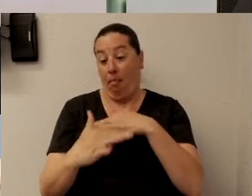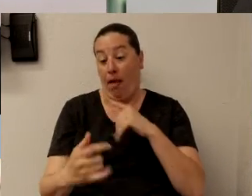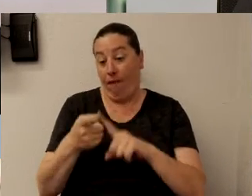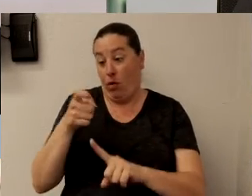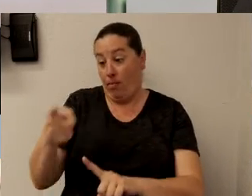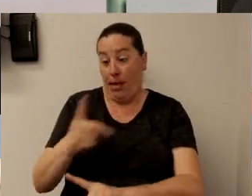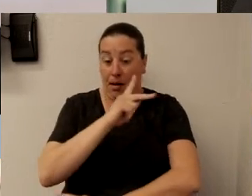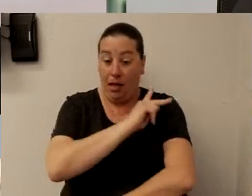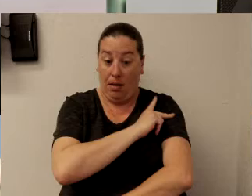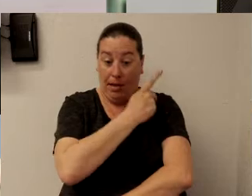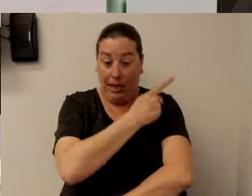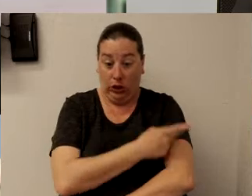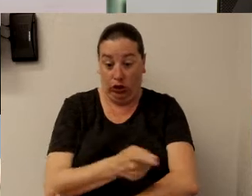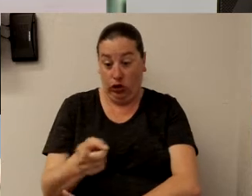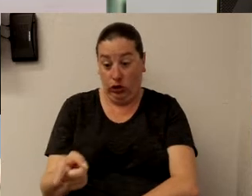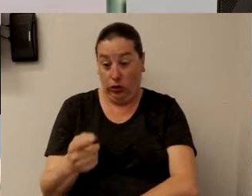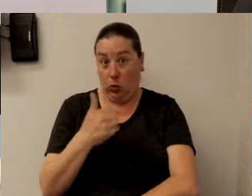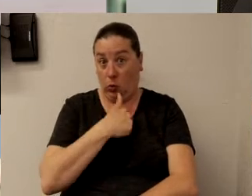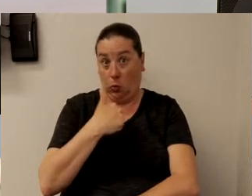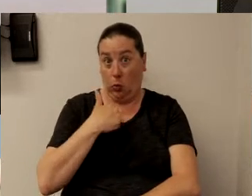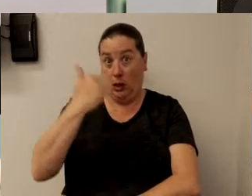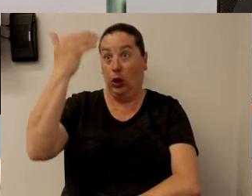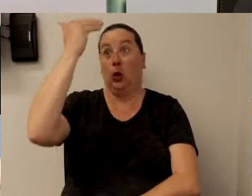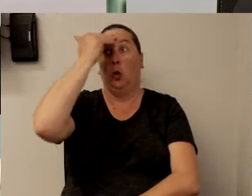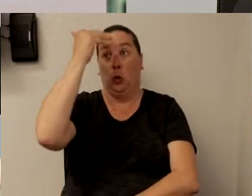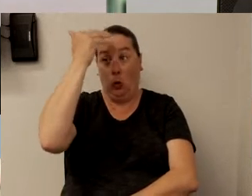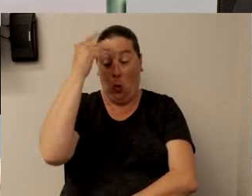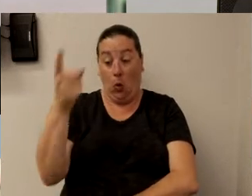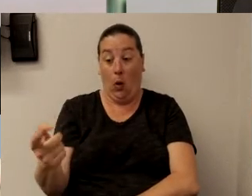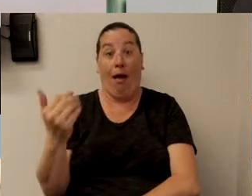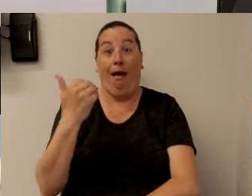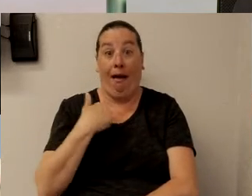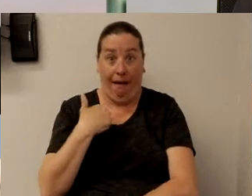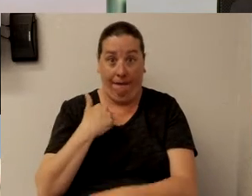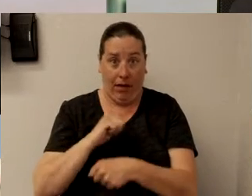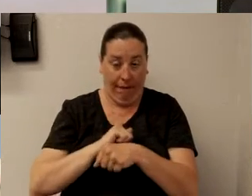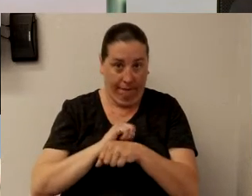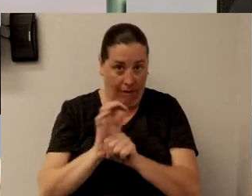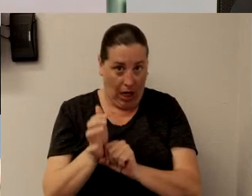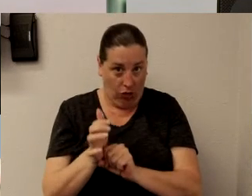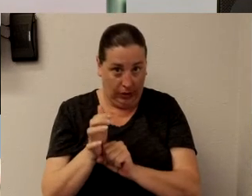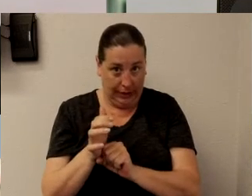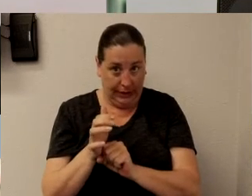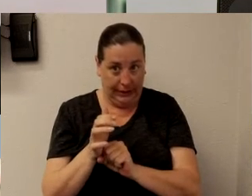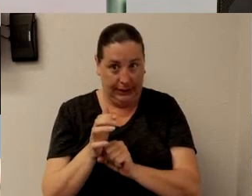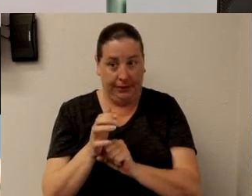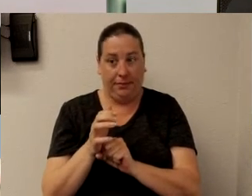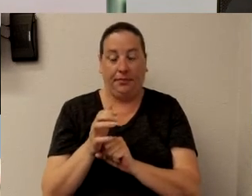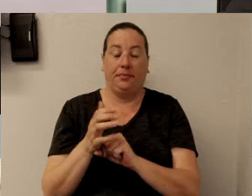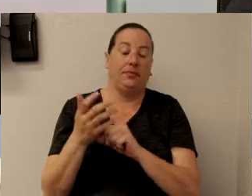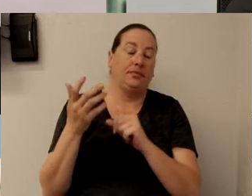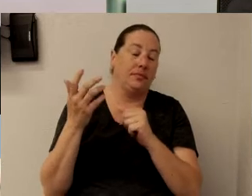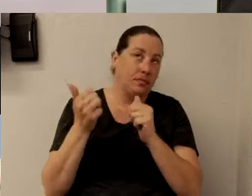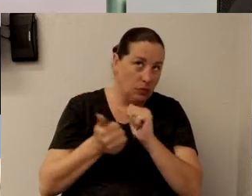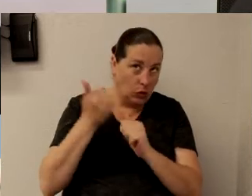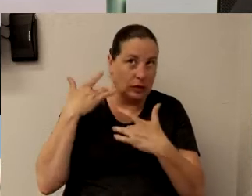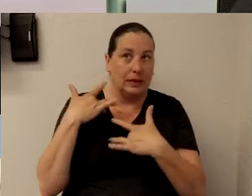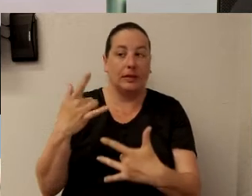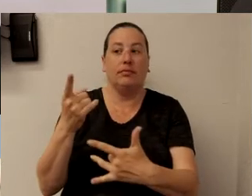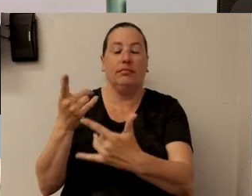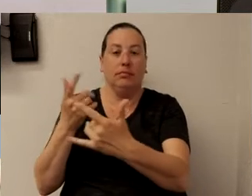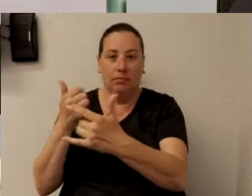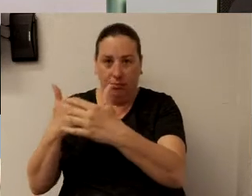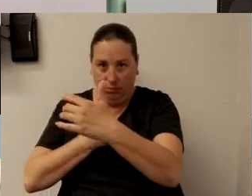patient that we know contracted the virus. They likely quarantined and they